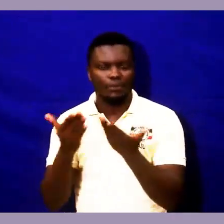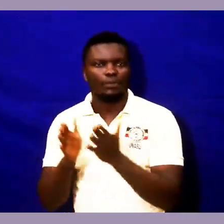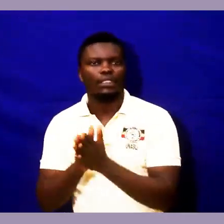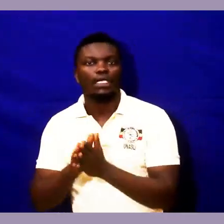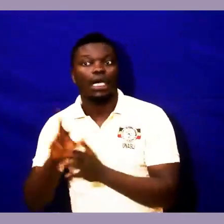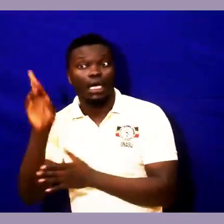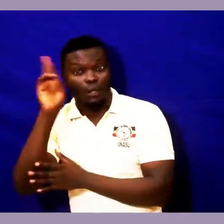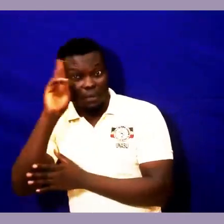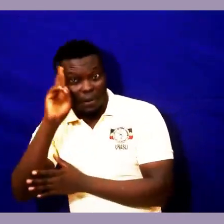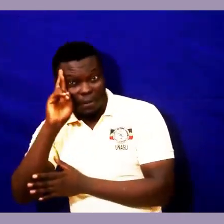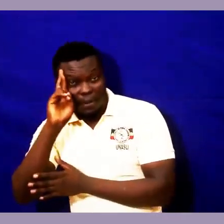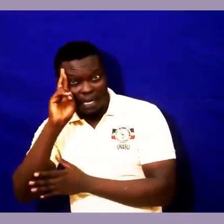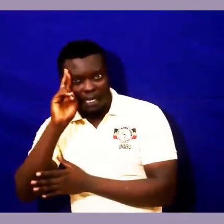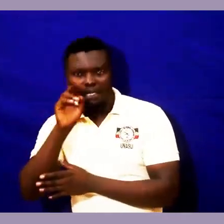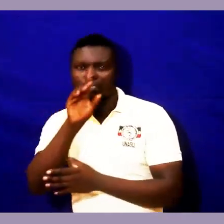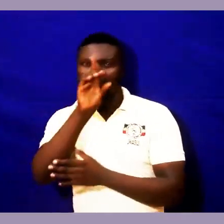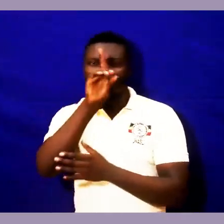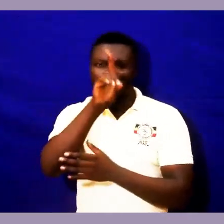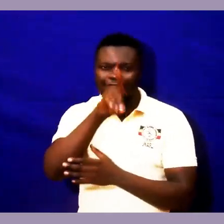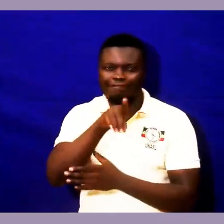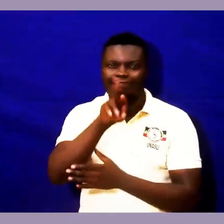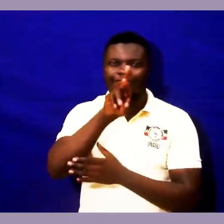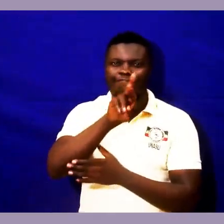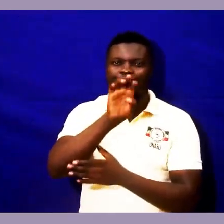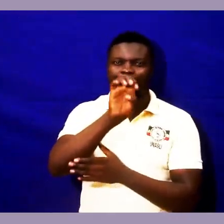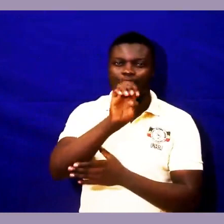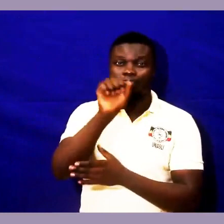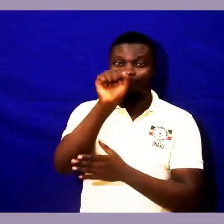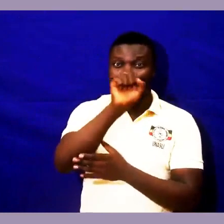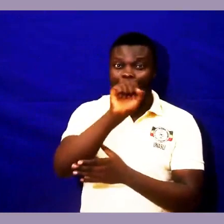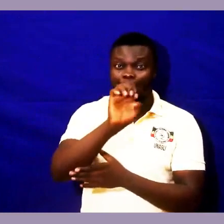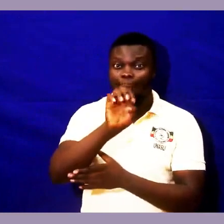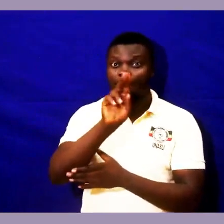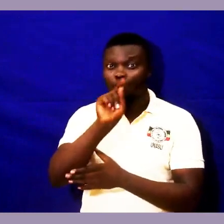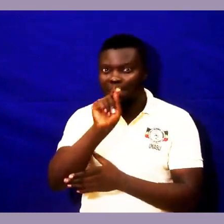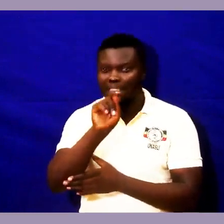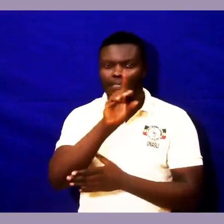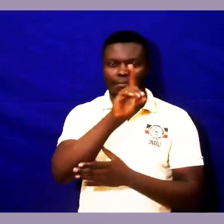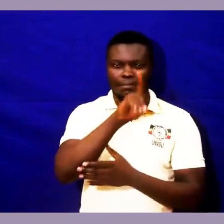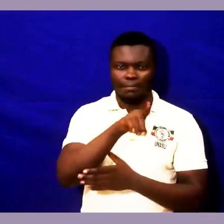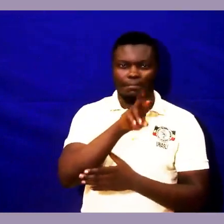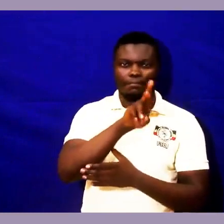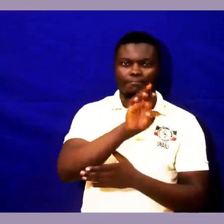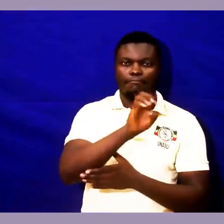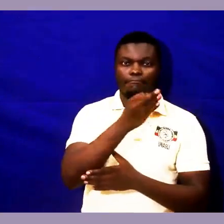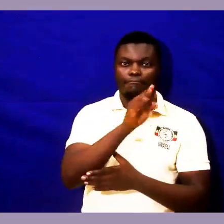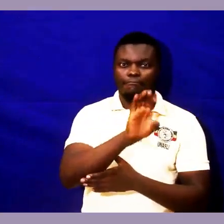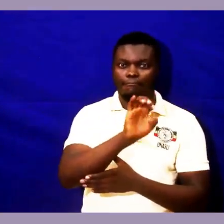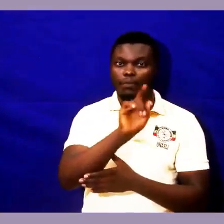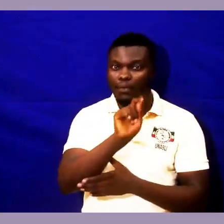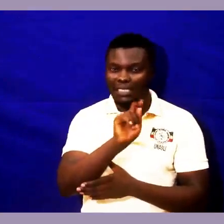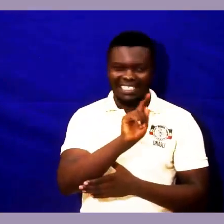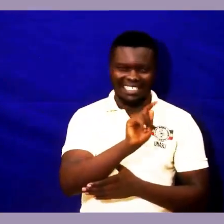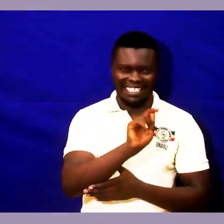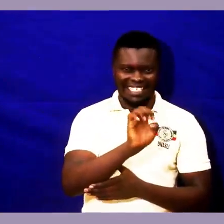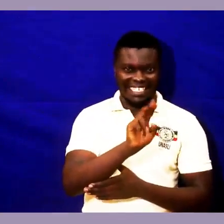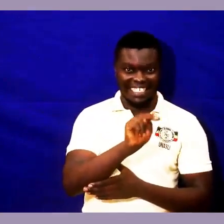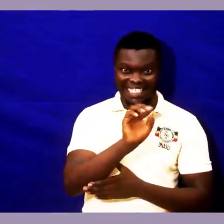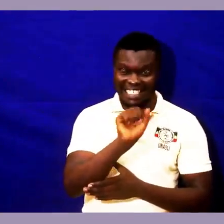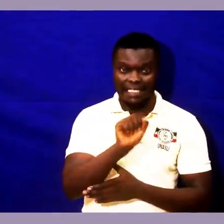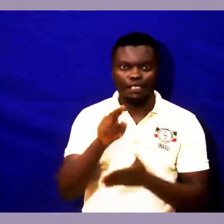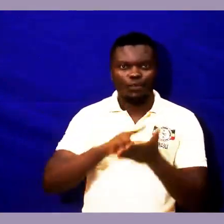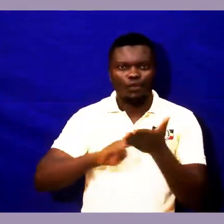present perfect tense, we use the small word